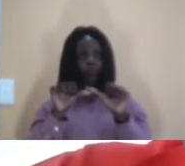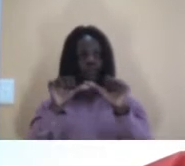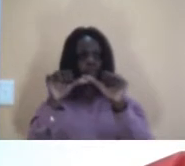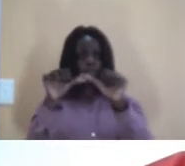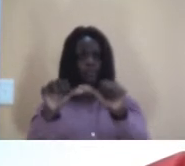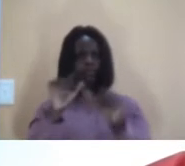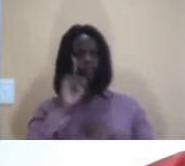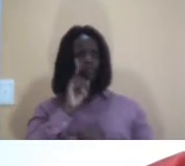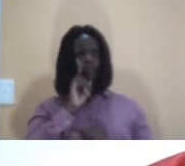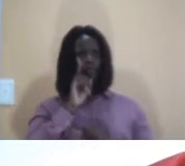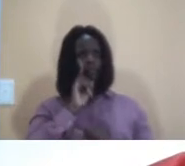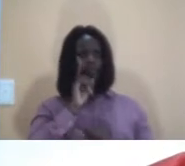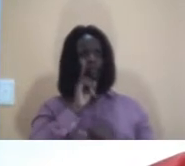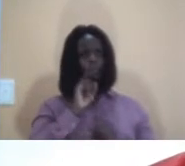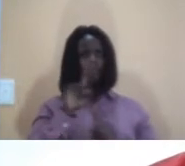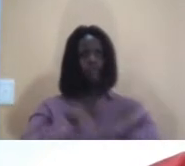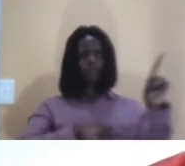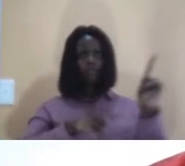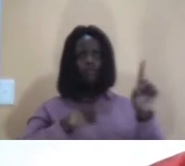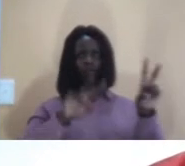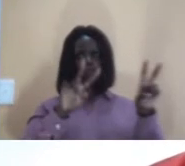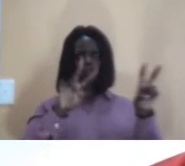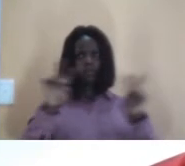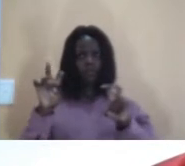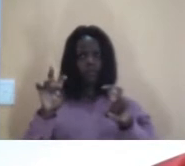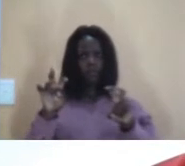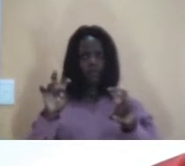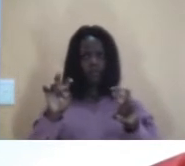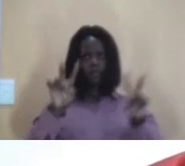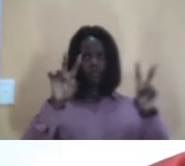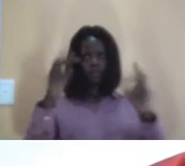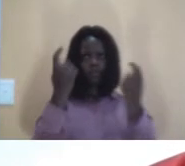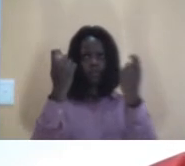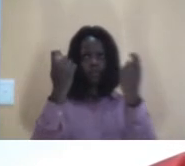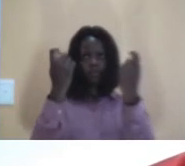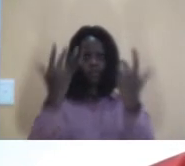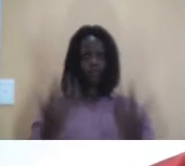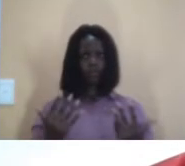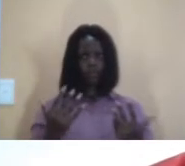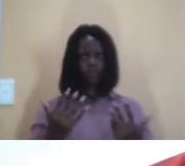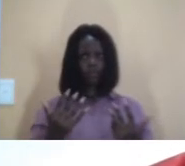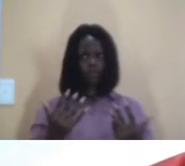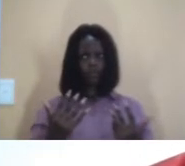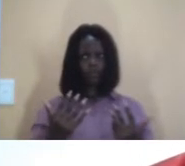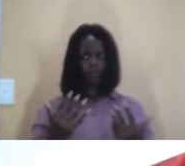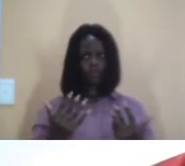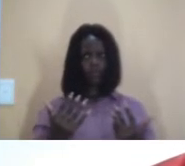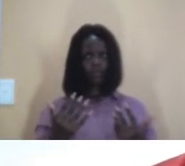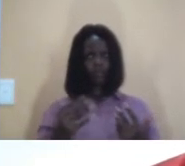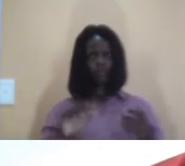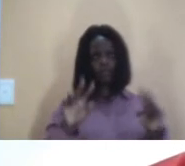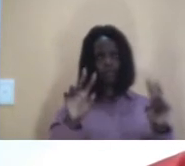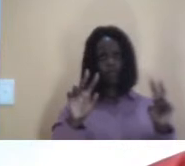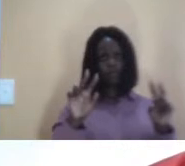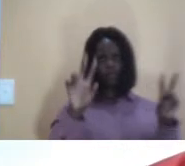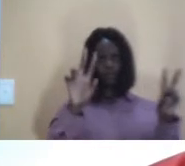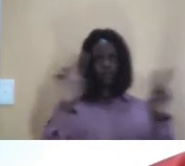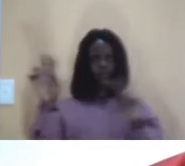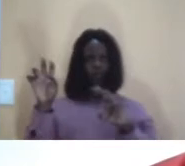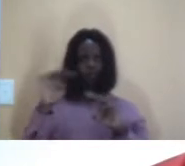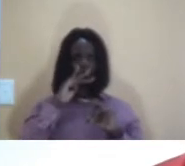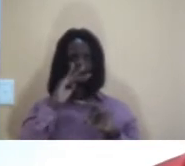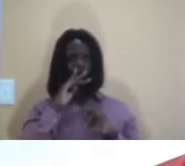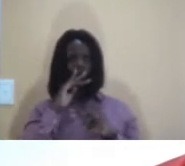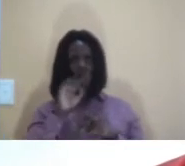failure with extension of provincial budgets. Now sitting just above the margin of